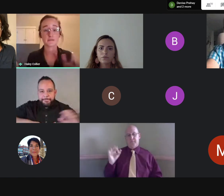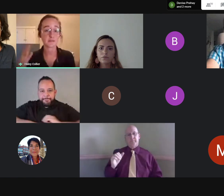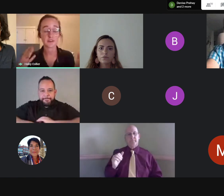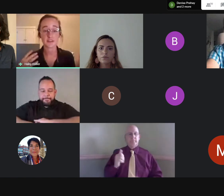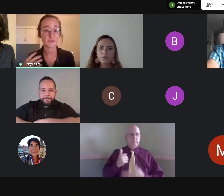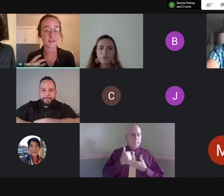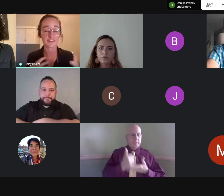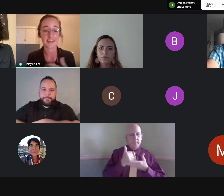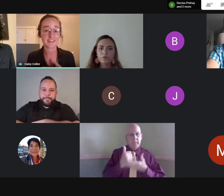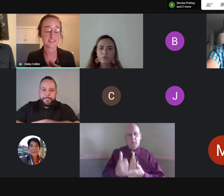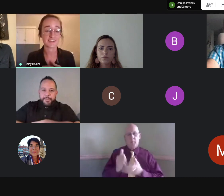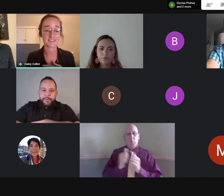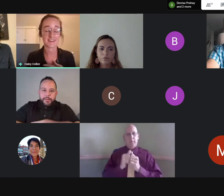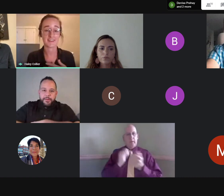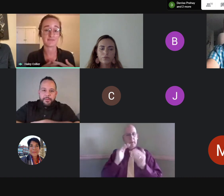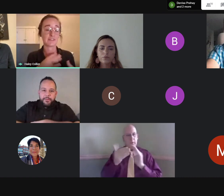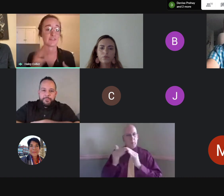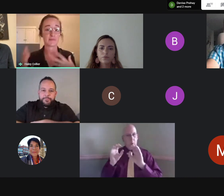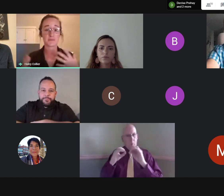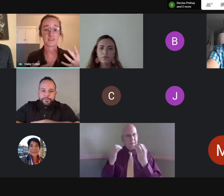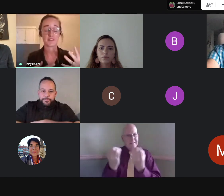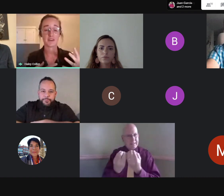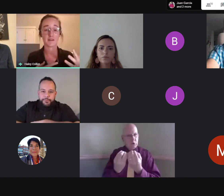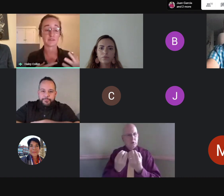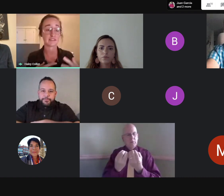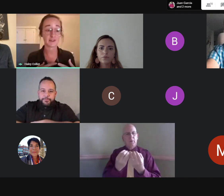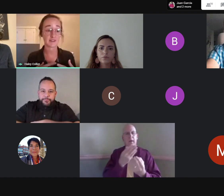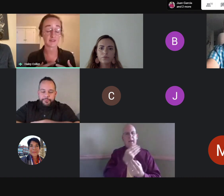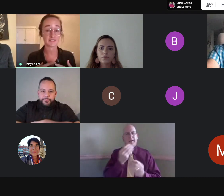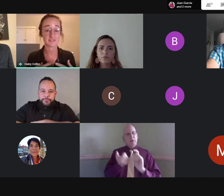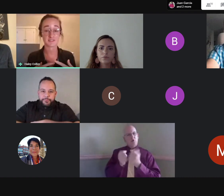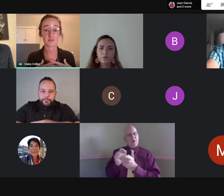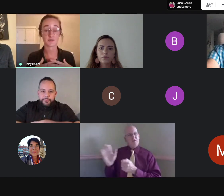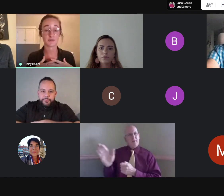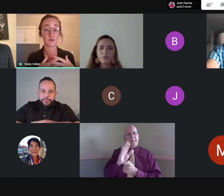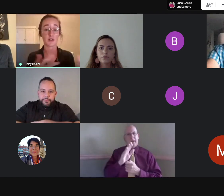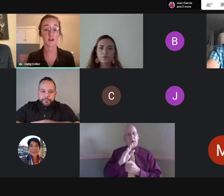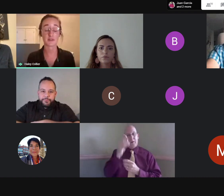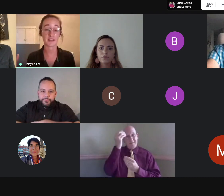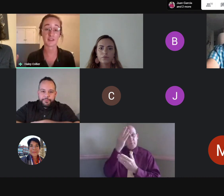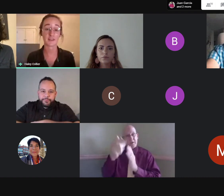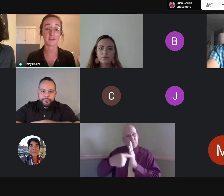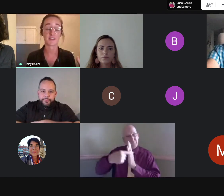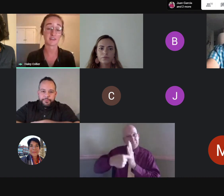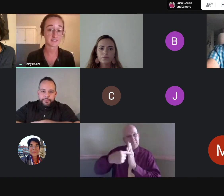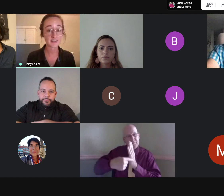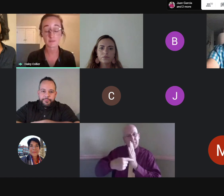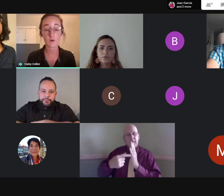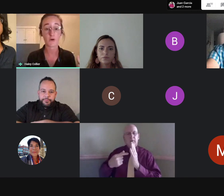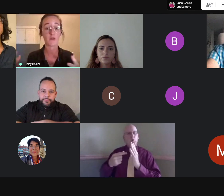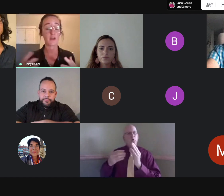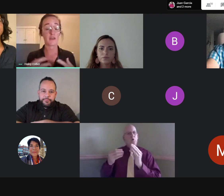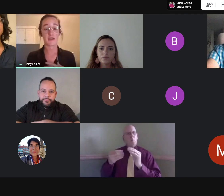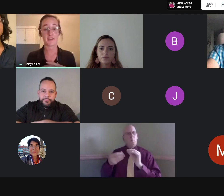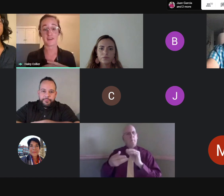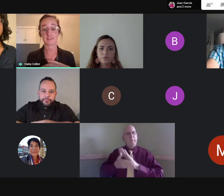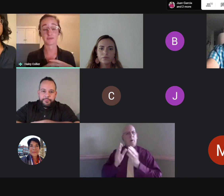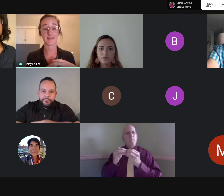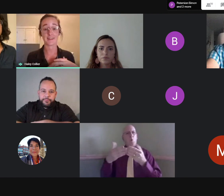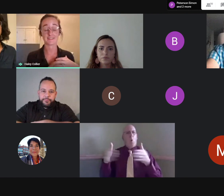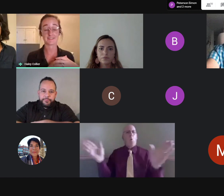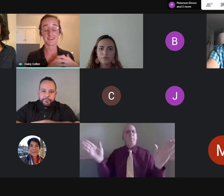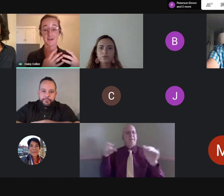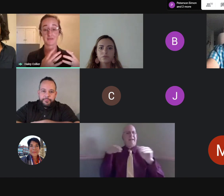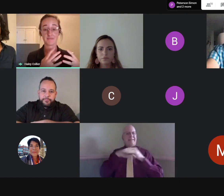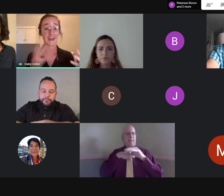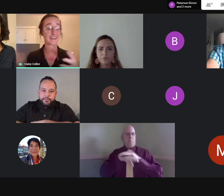different community organizations and revamping their materials to be more accommodating and accessible, as